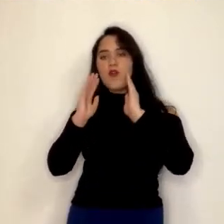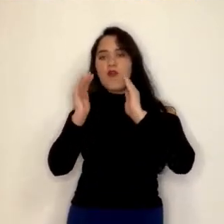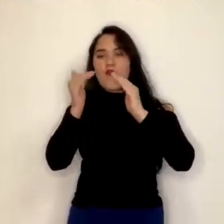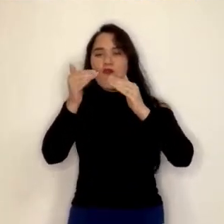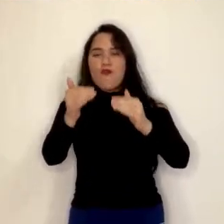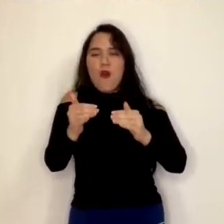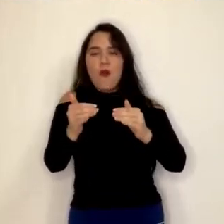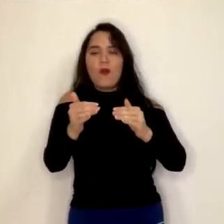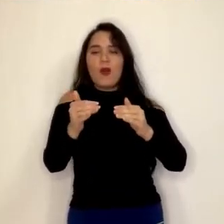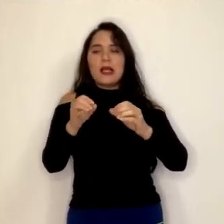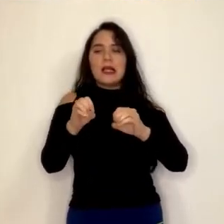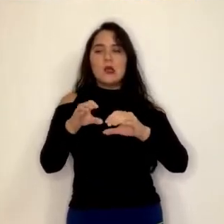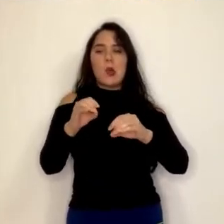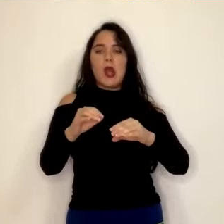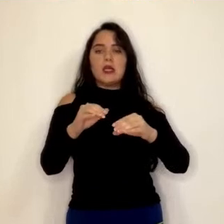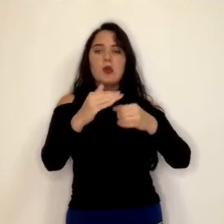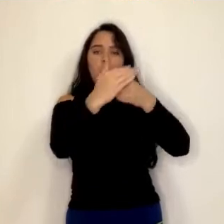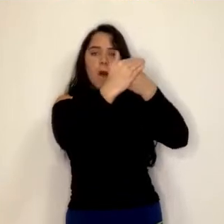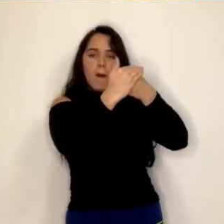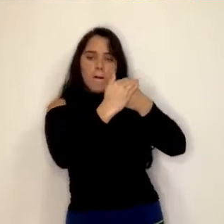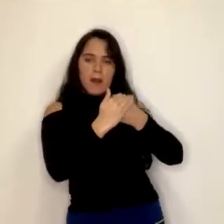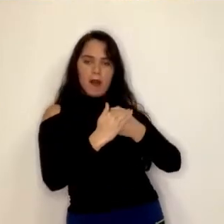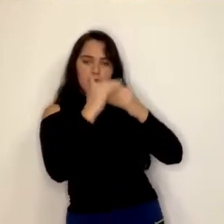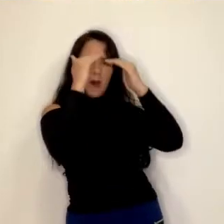policies for obedience,